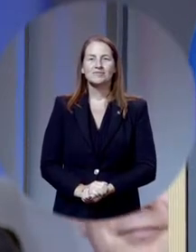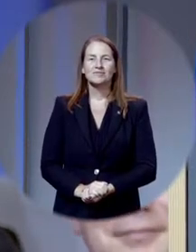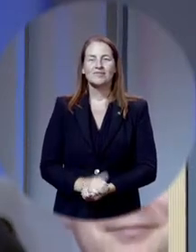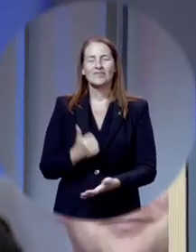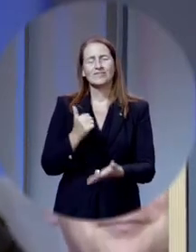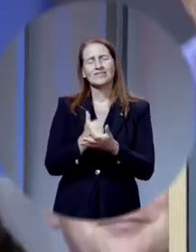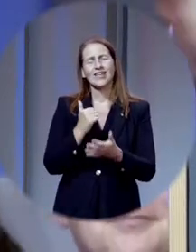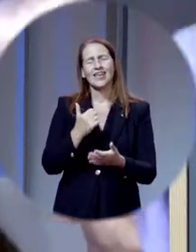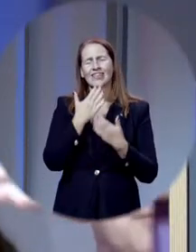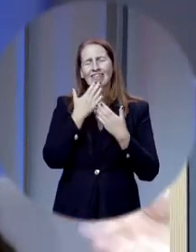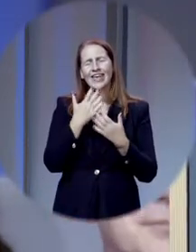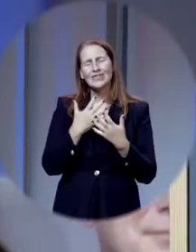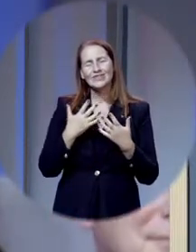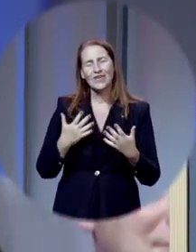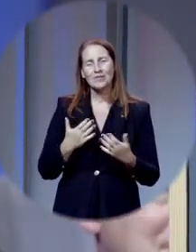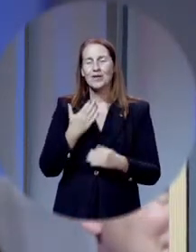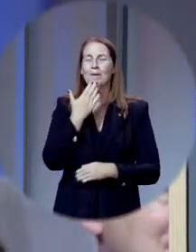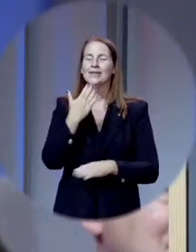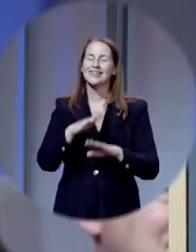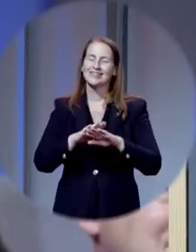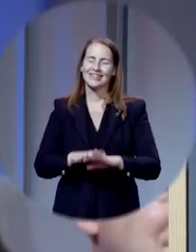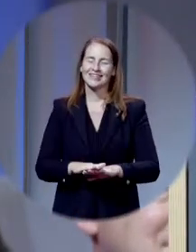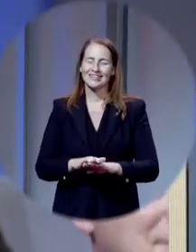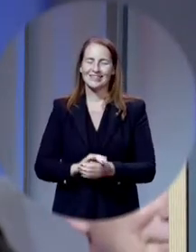Excellent. Thank you very much. Please be seated.